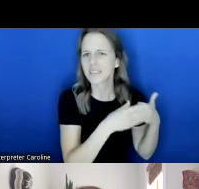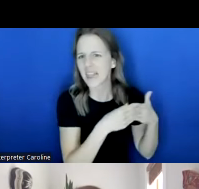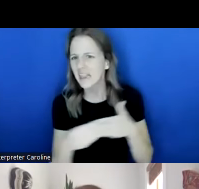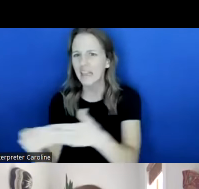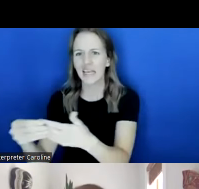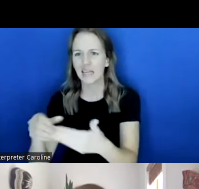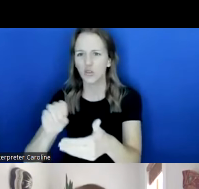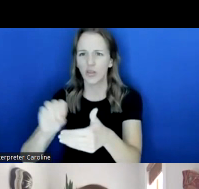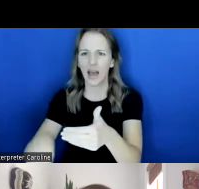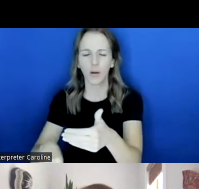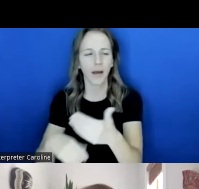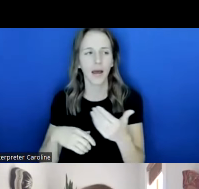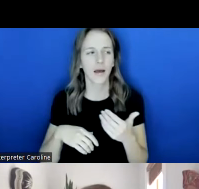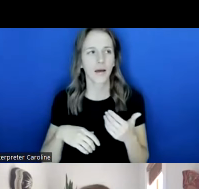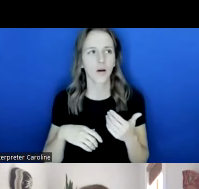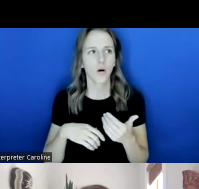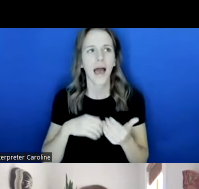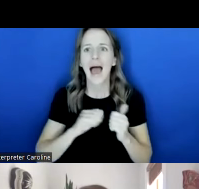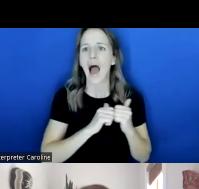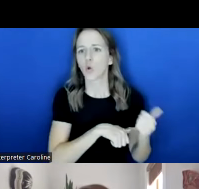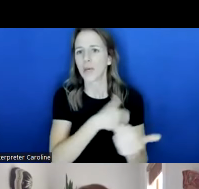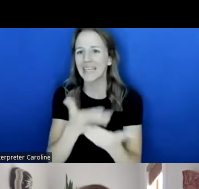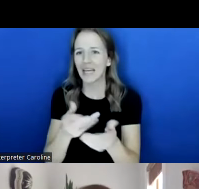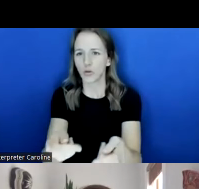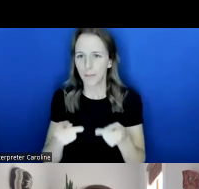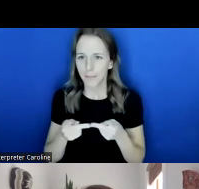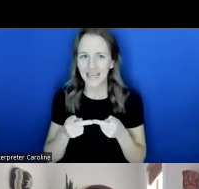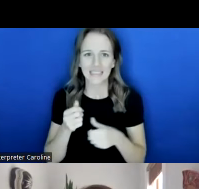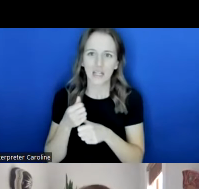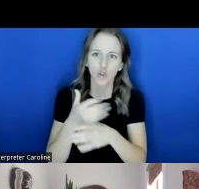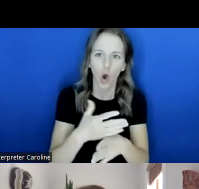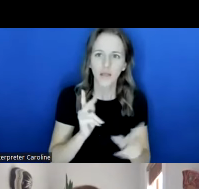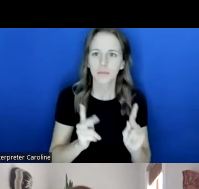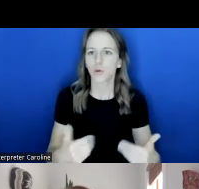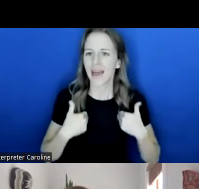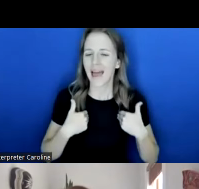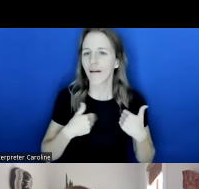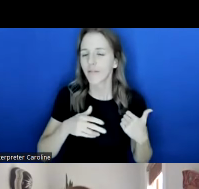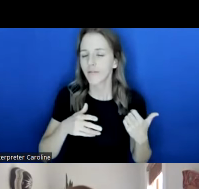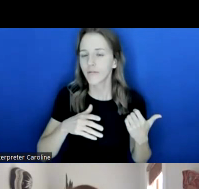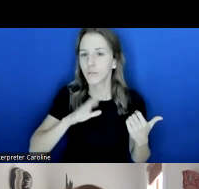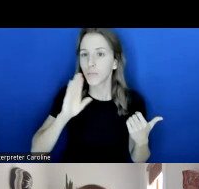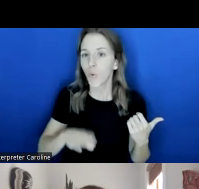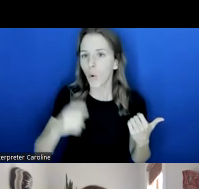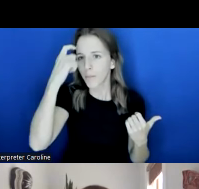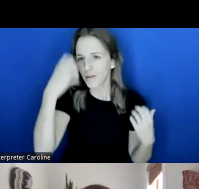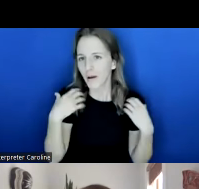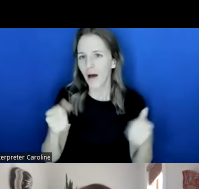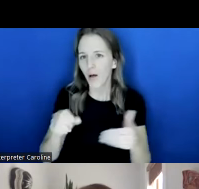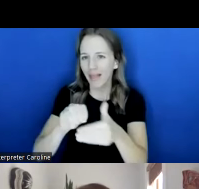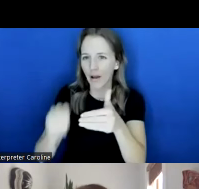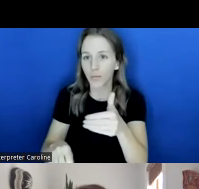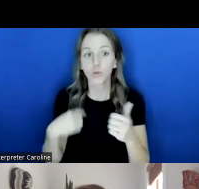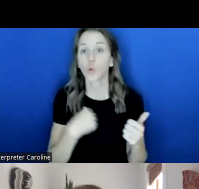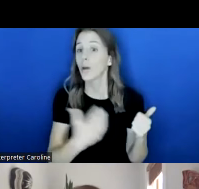that's causing people, for instance, to have poor mental health outcomes? So we know, if we know that people are experiencing poor mental